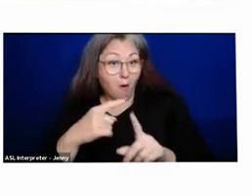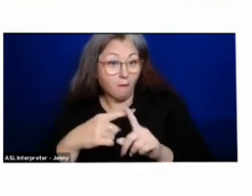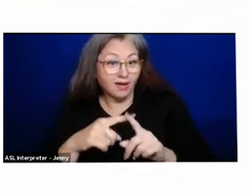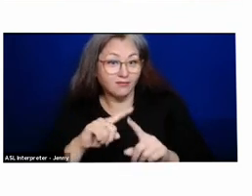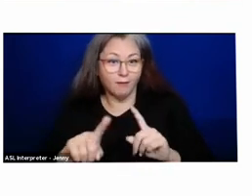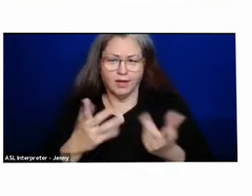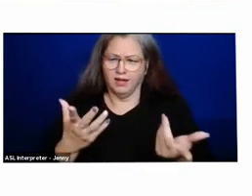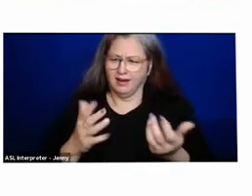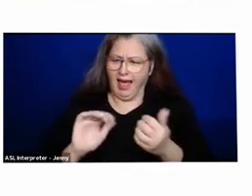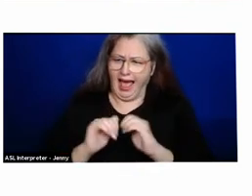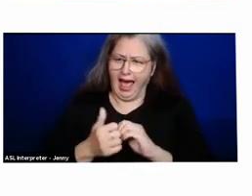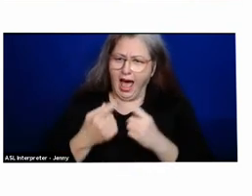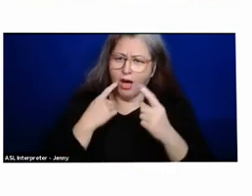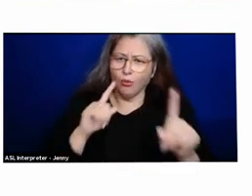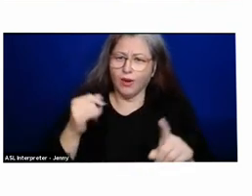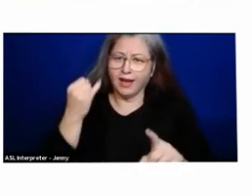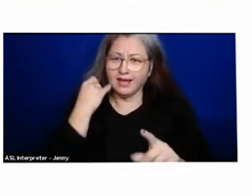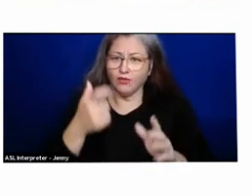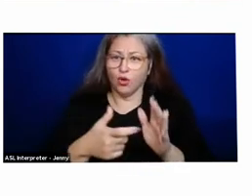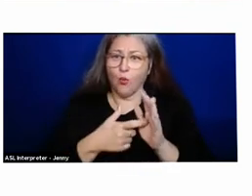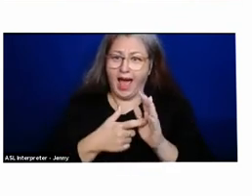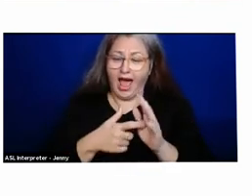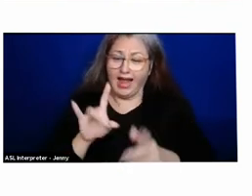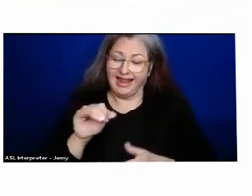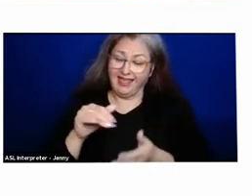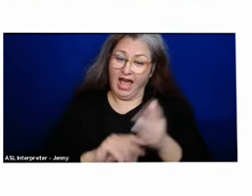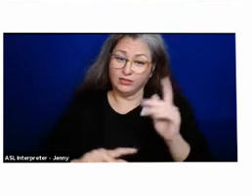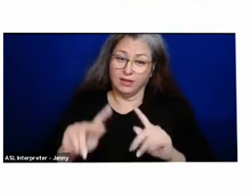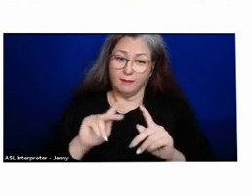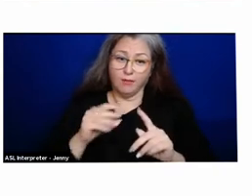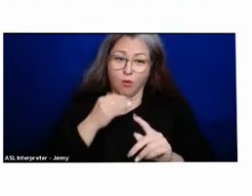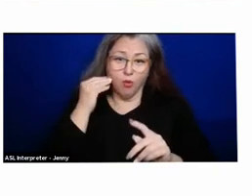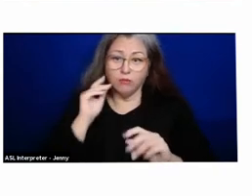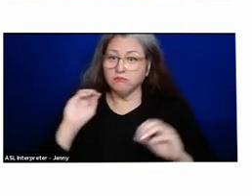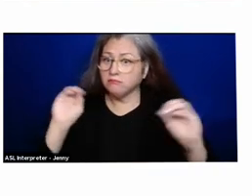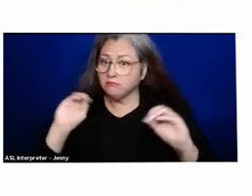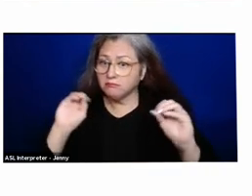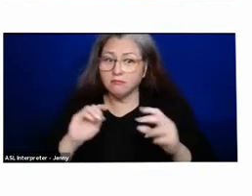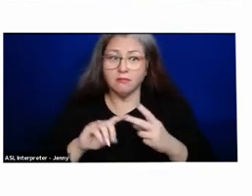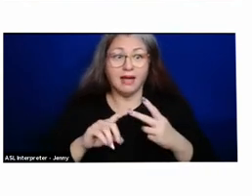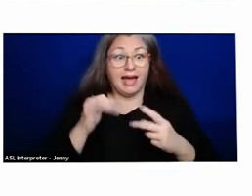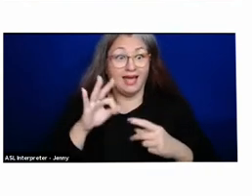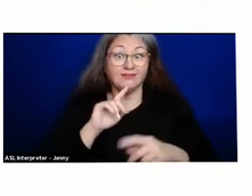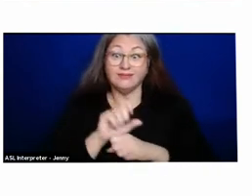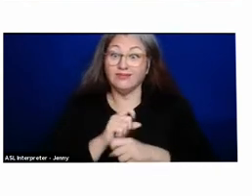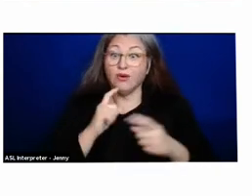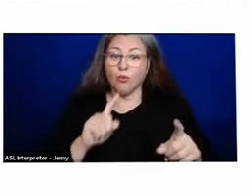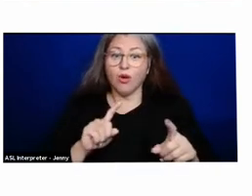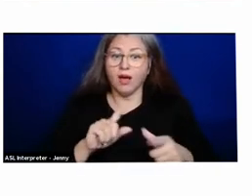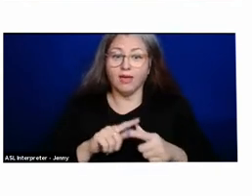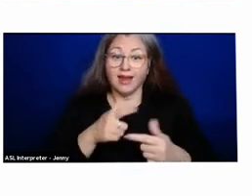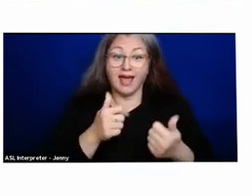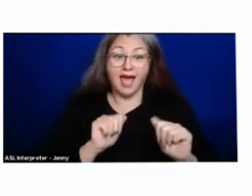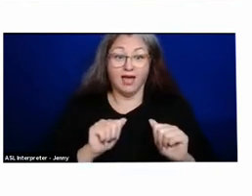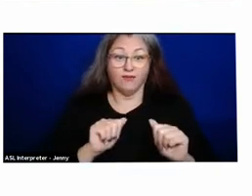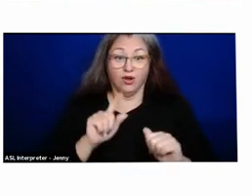way that this is gonna work if the plan requires displacing 80,000 people. And B, if it were to work, the effort would not be in the